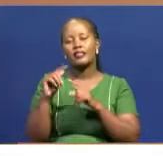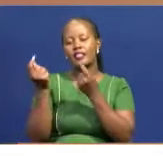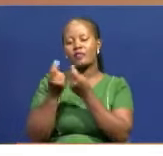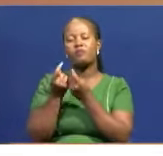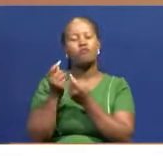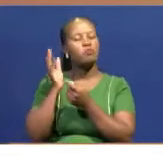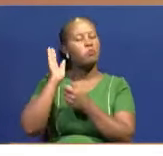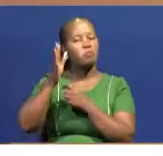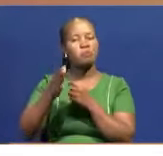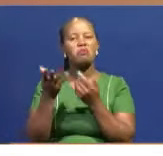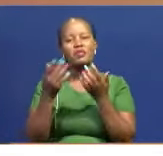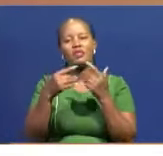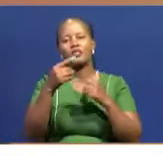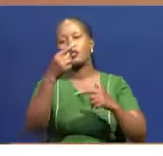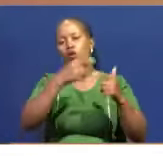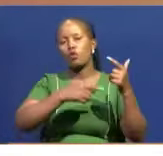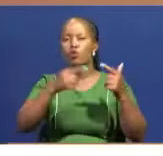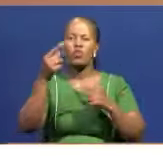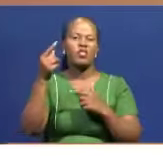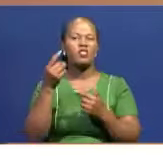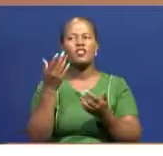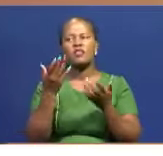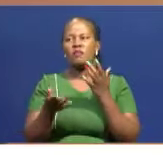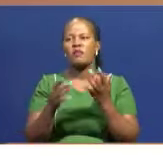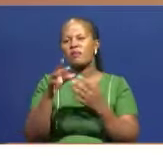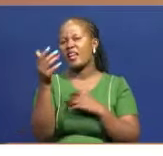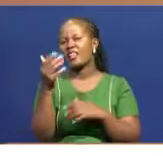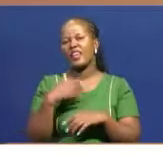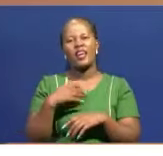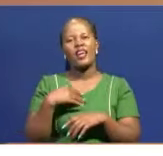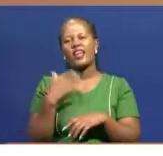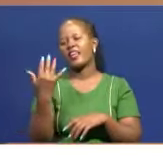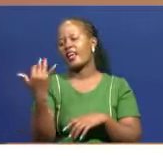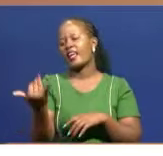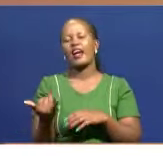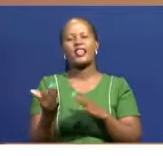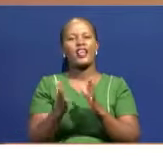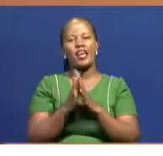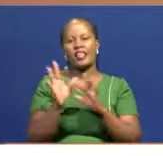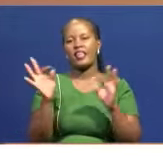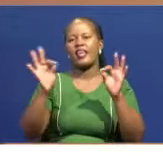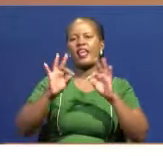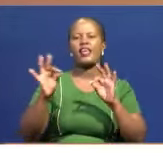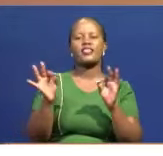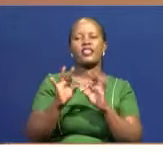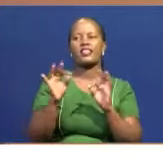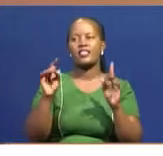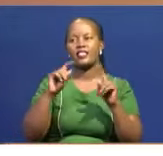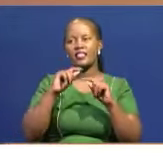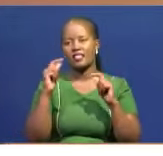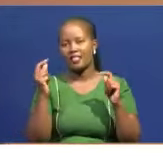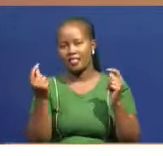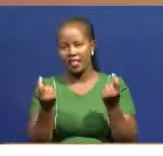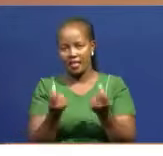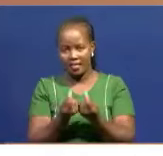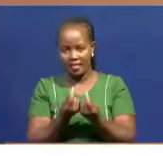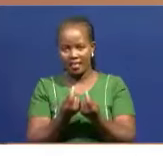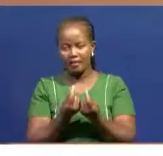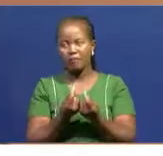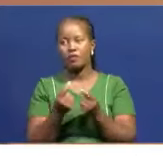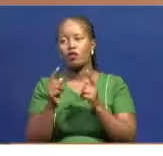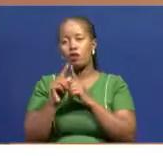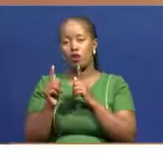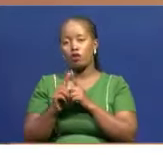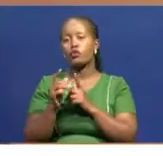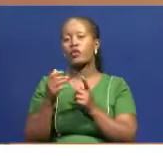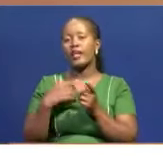they had. So maybe Buffaloes may have a rethink because they played a very young team, a very exciting team. I think the fullback is the Chipu fullback as well, and he